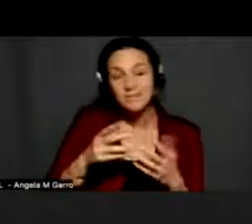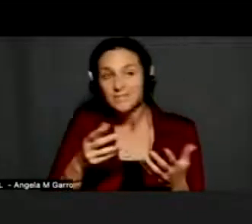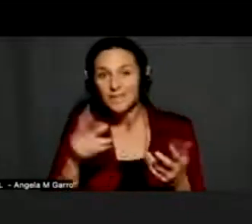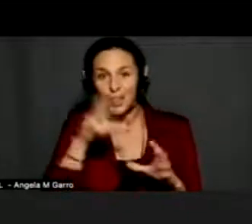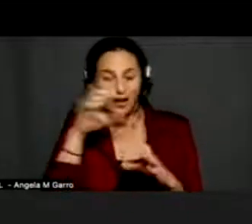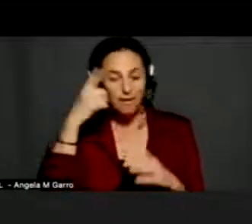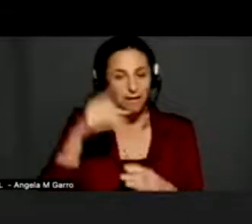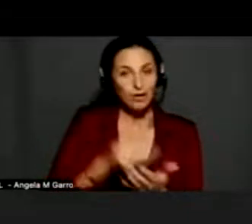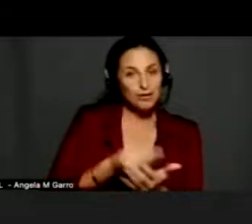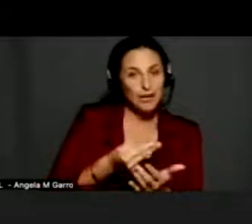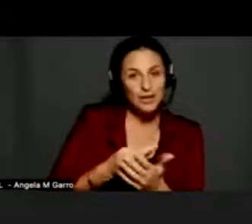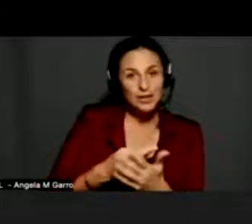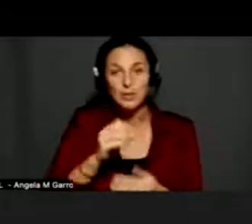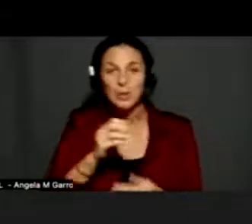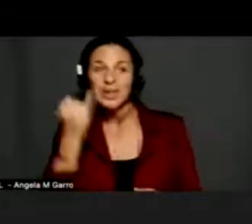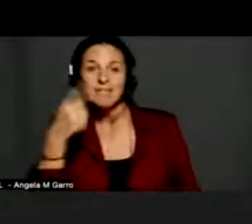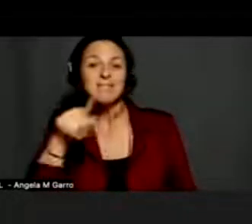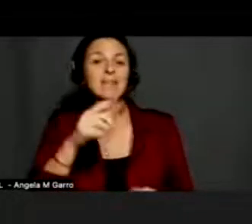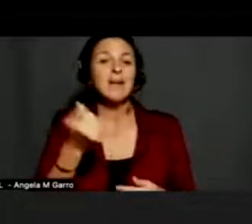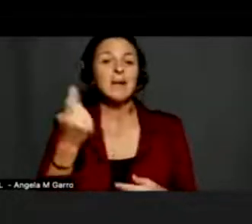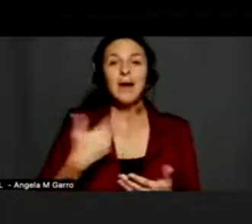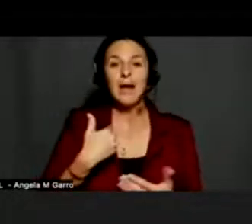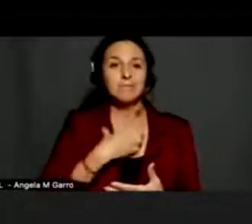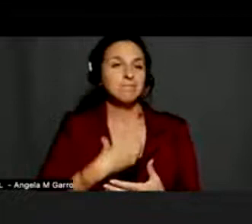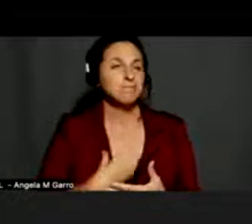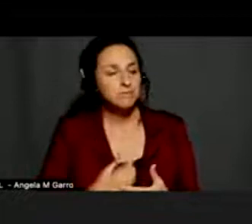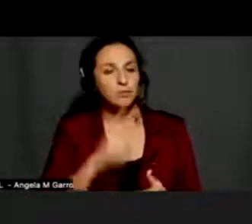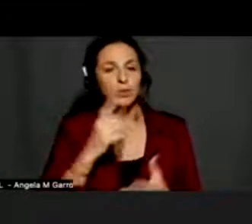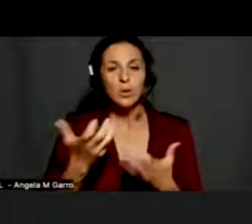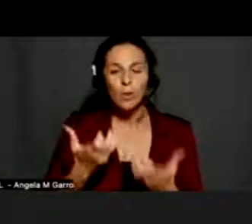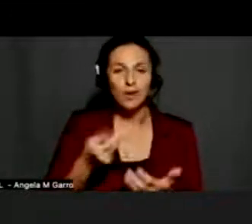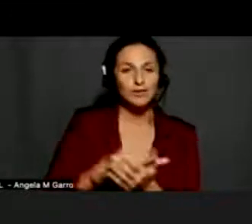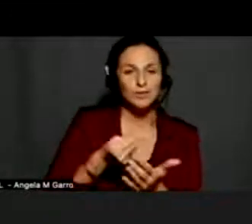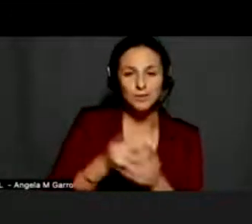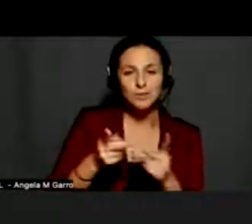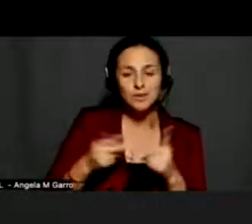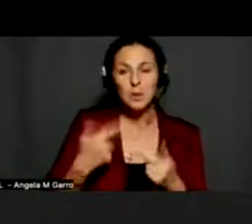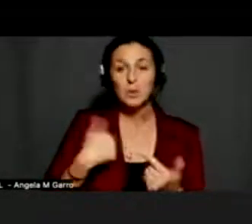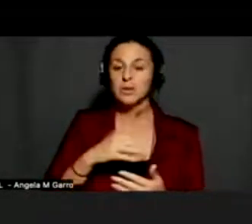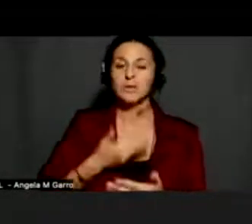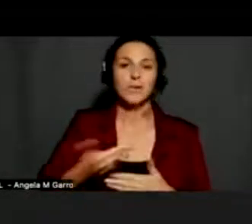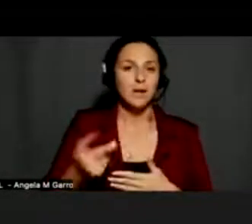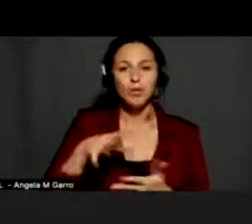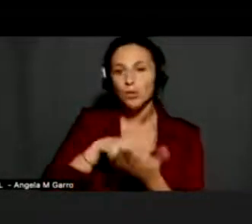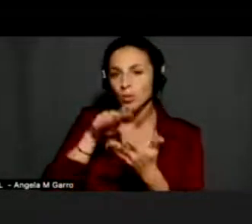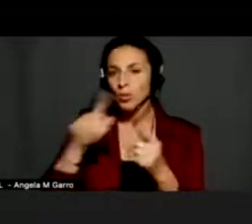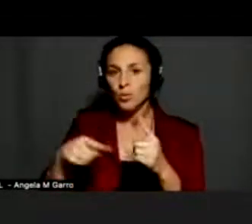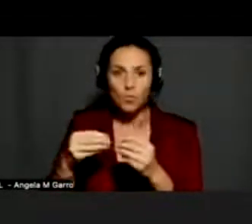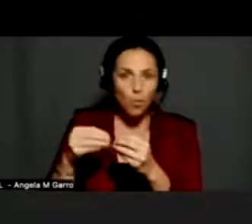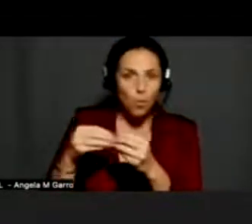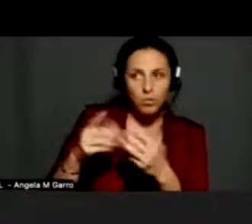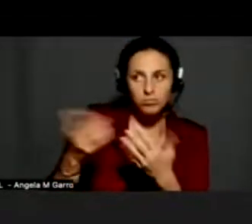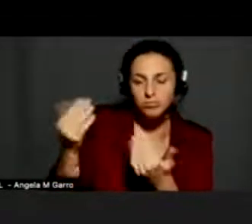a treasurer for the Education Foundation, we would welcome learning more about you and having you join the